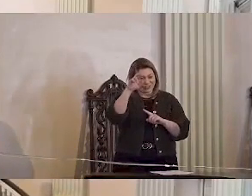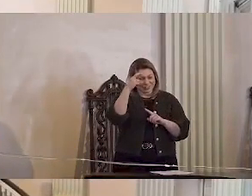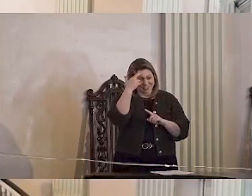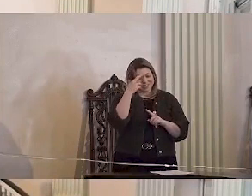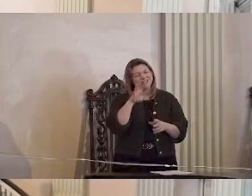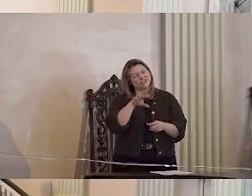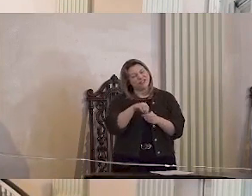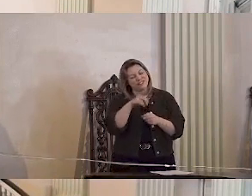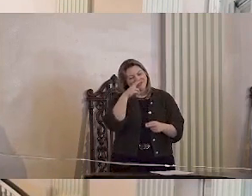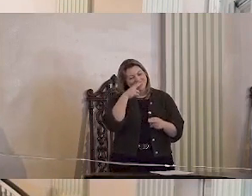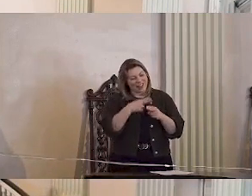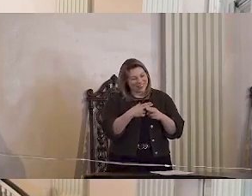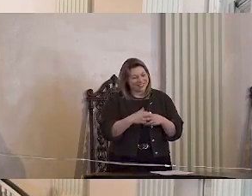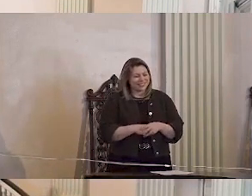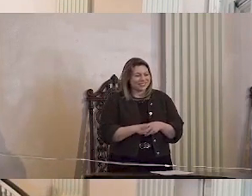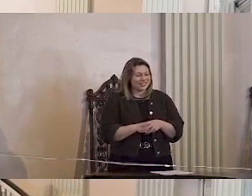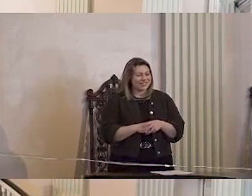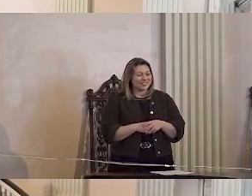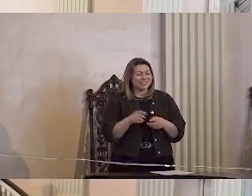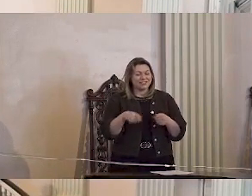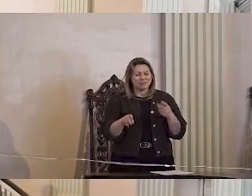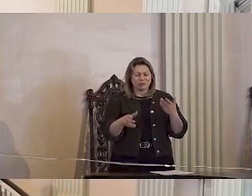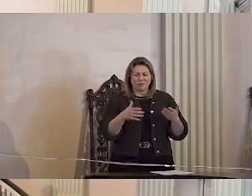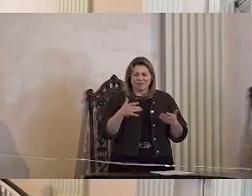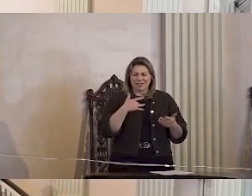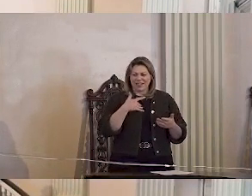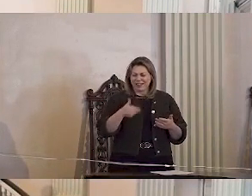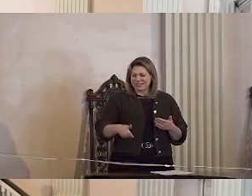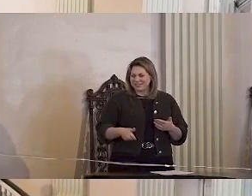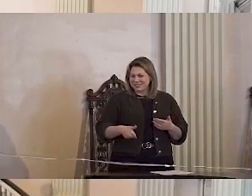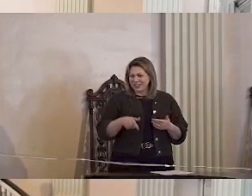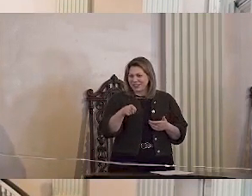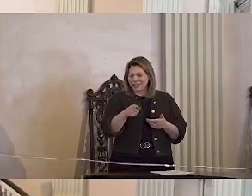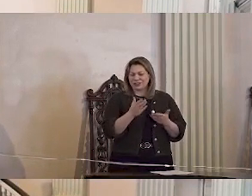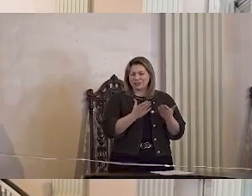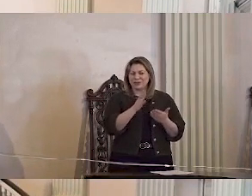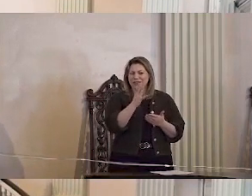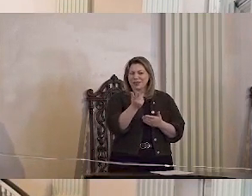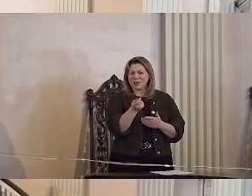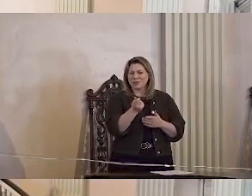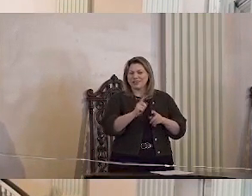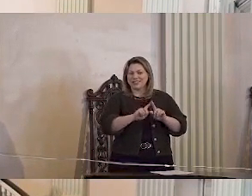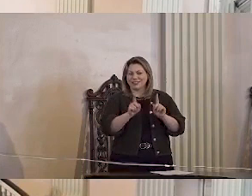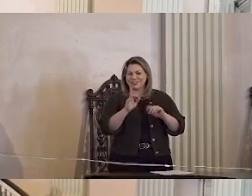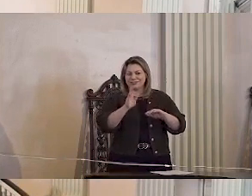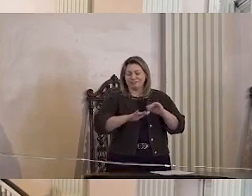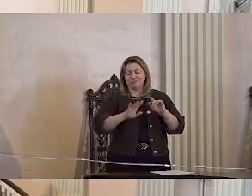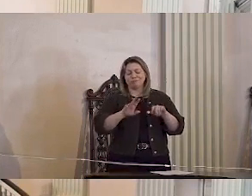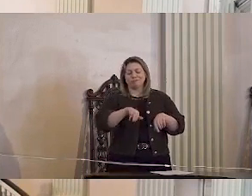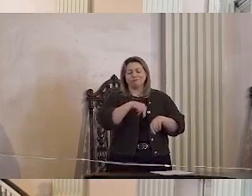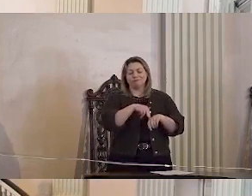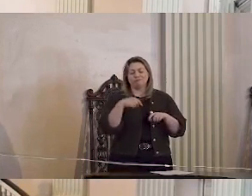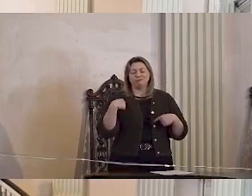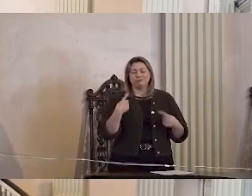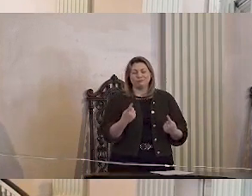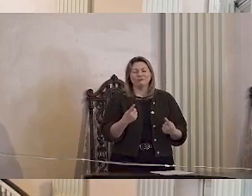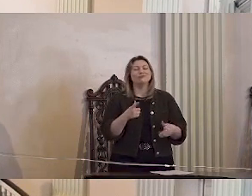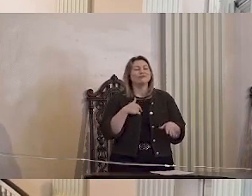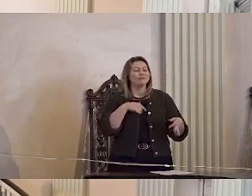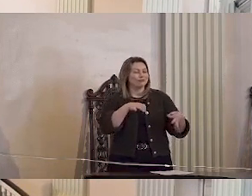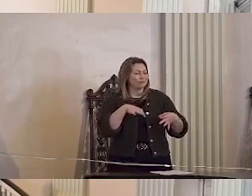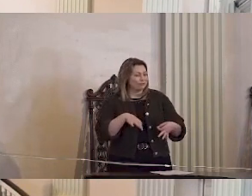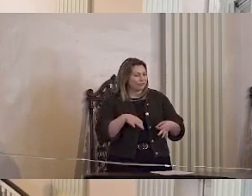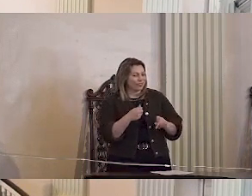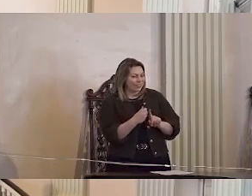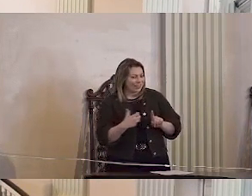fun. As you may get the sense, this service is going to be a little different than usual. We'll give you the